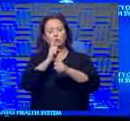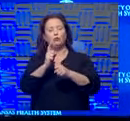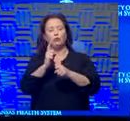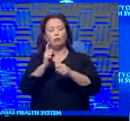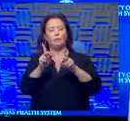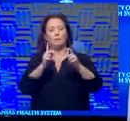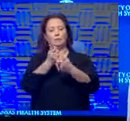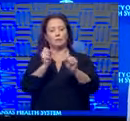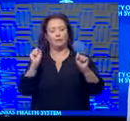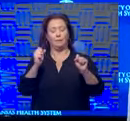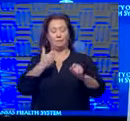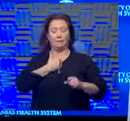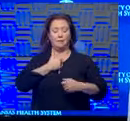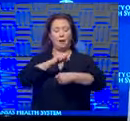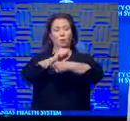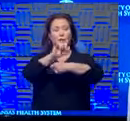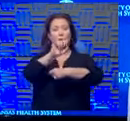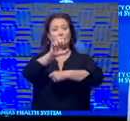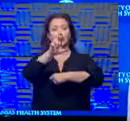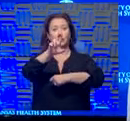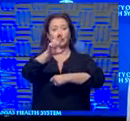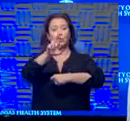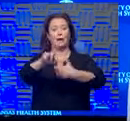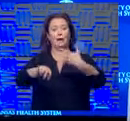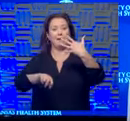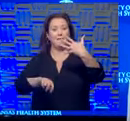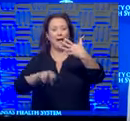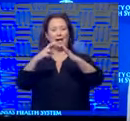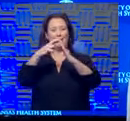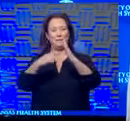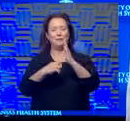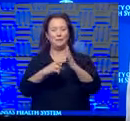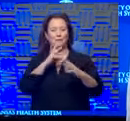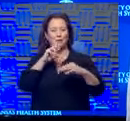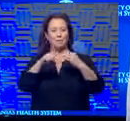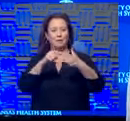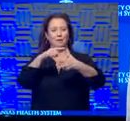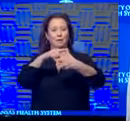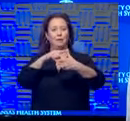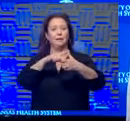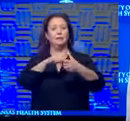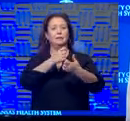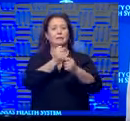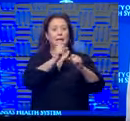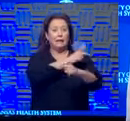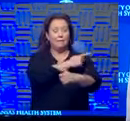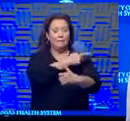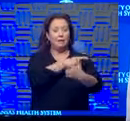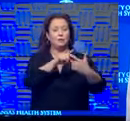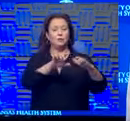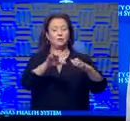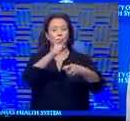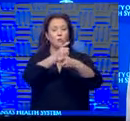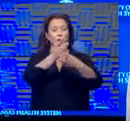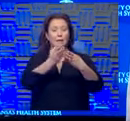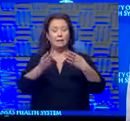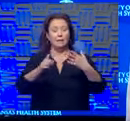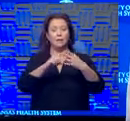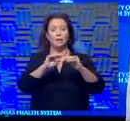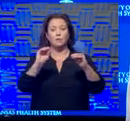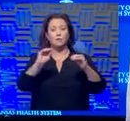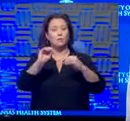physician for many years here, I had my 5 rules. You guys have heard me talk a little bit about them. Number 1, save the patient. Number 2, do the right thing. Number 3, do no